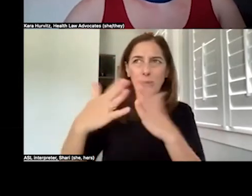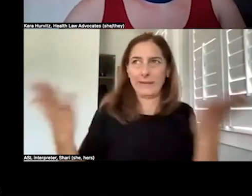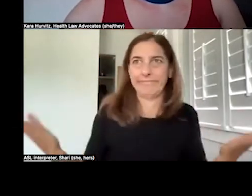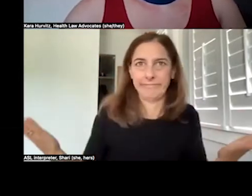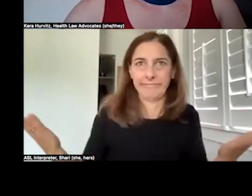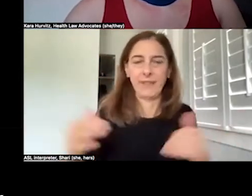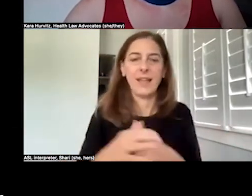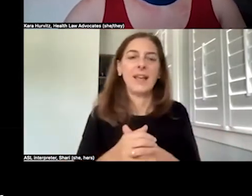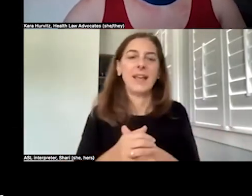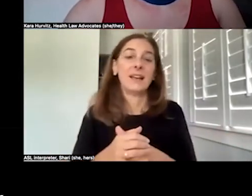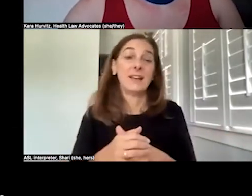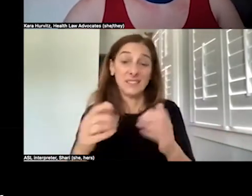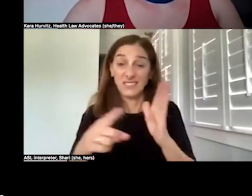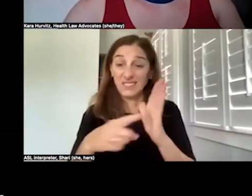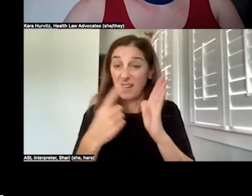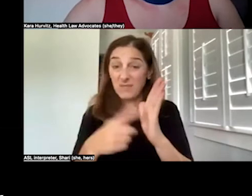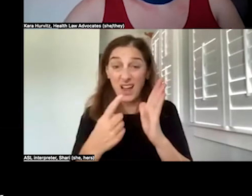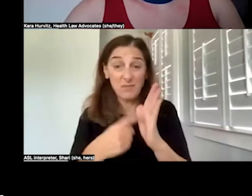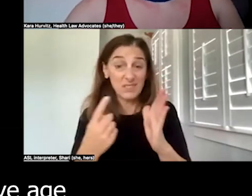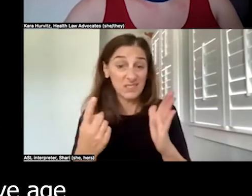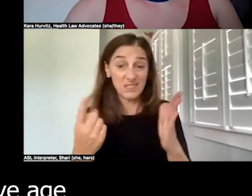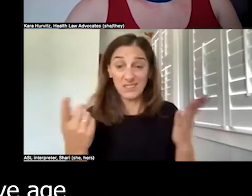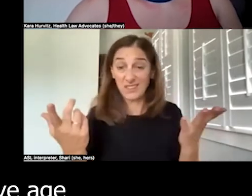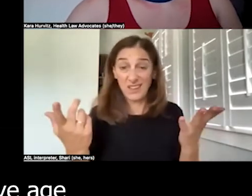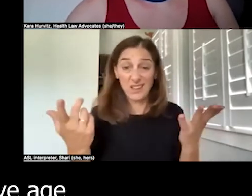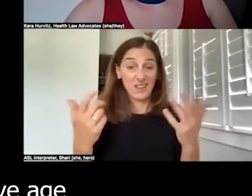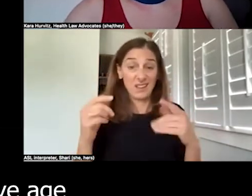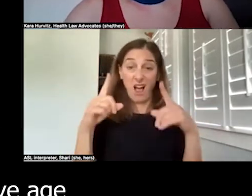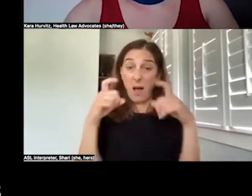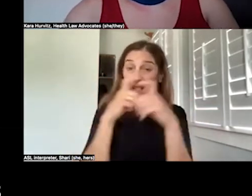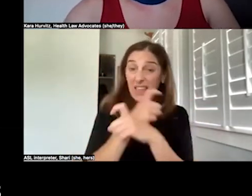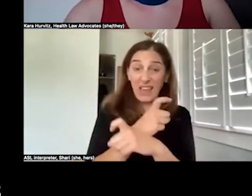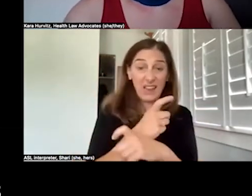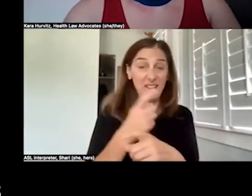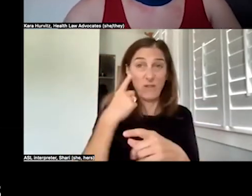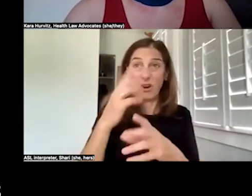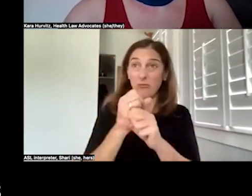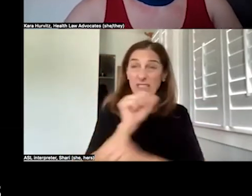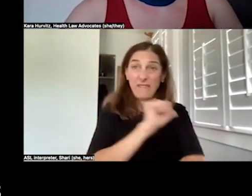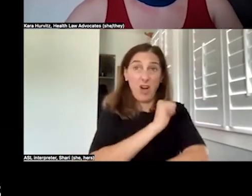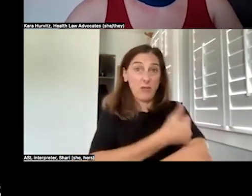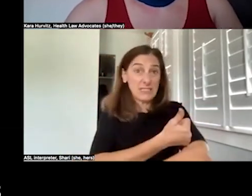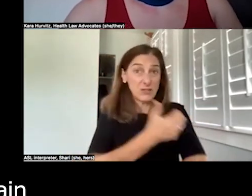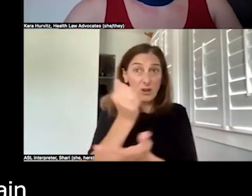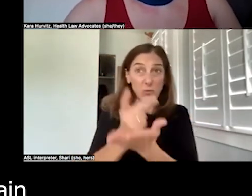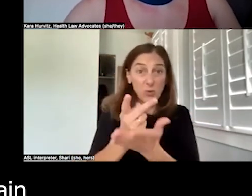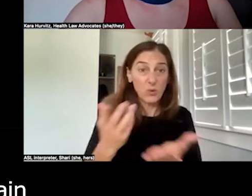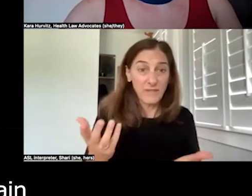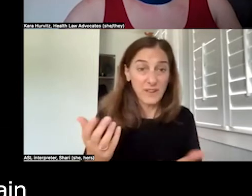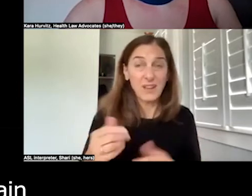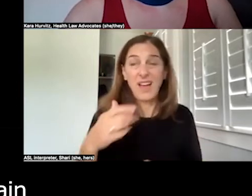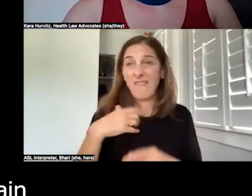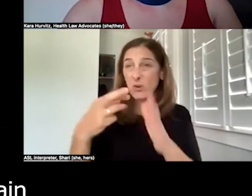Many places have age of majority restrictions, including Massachusetts, have age of majority restrictions